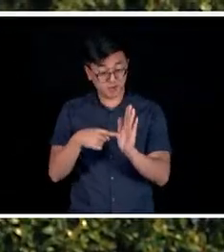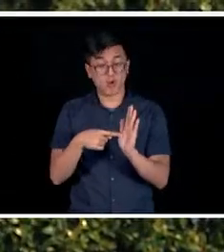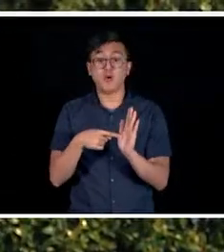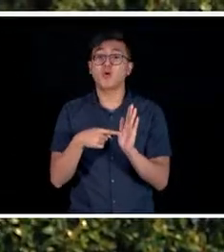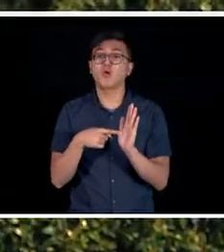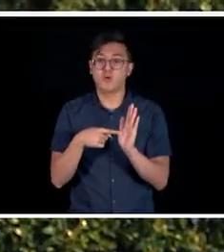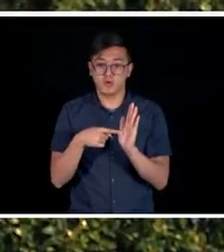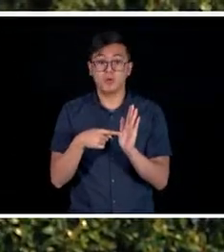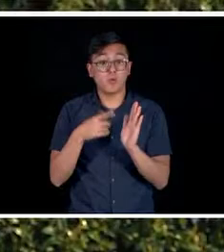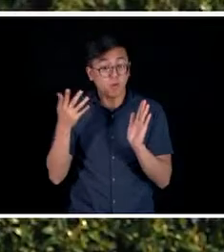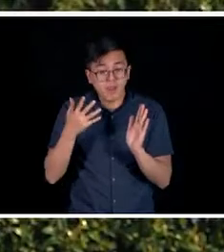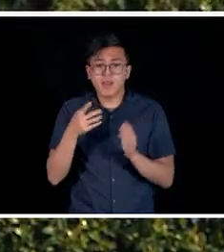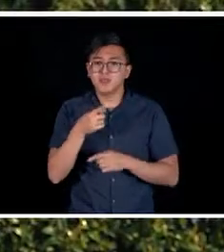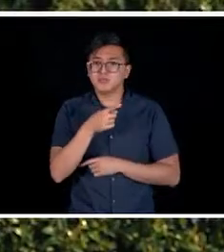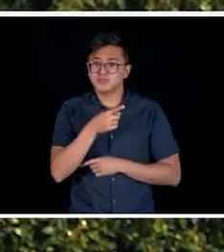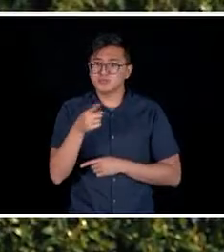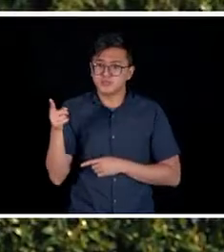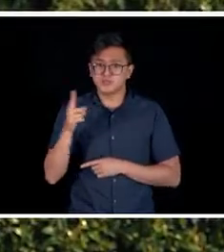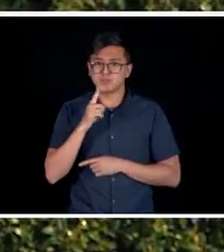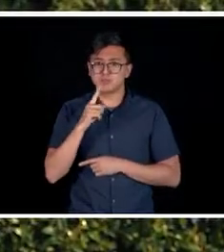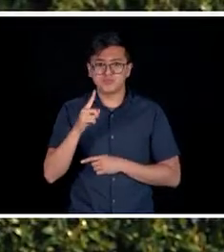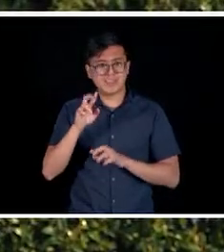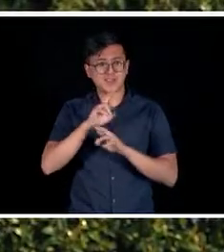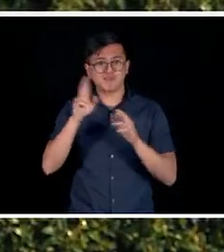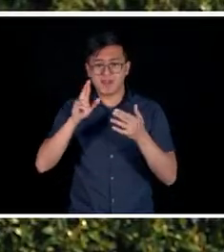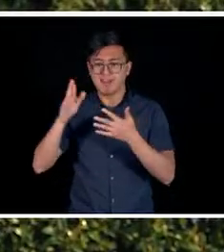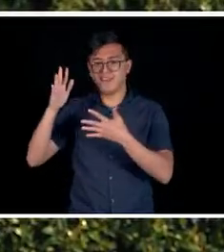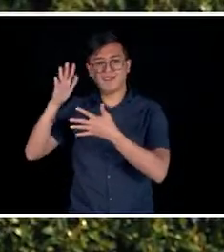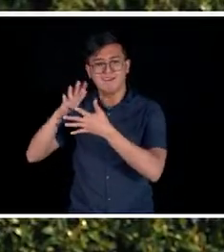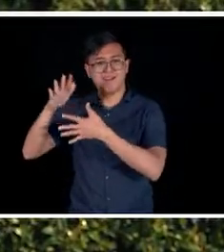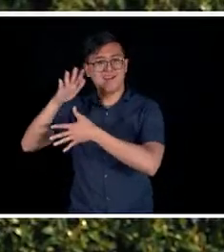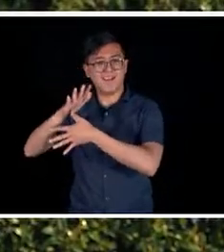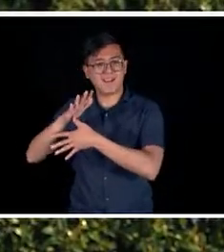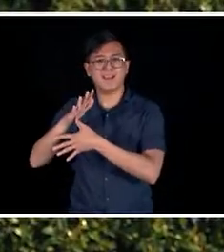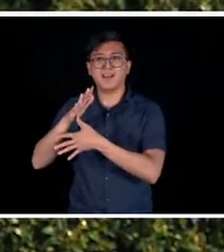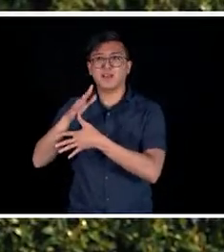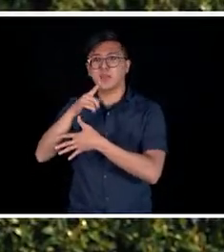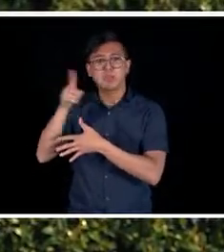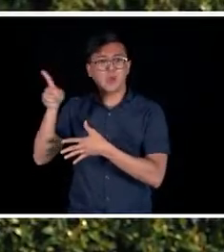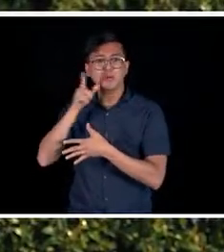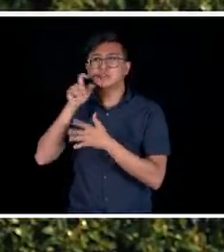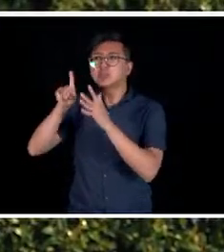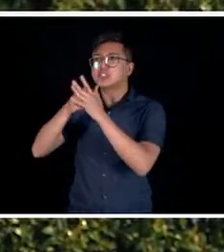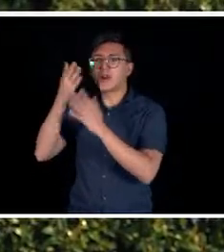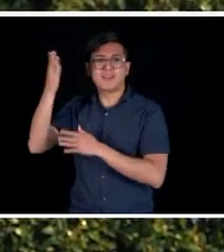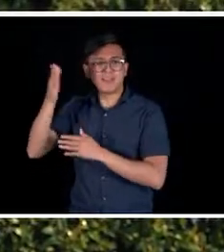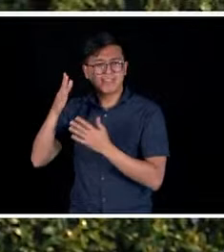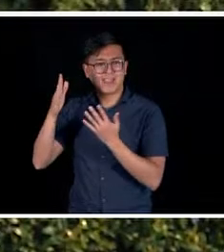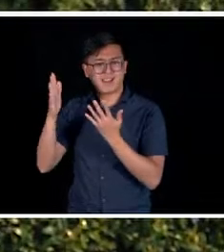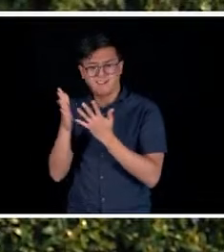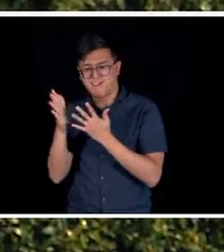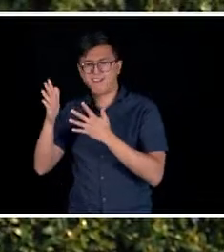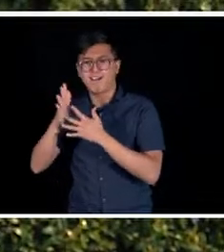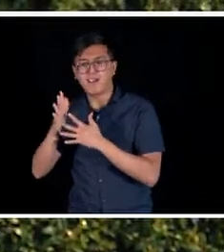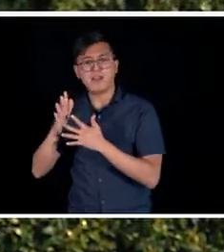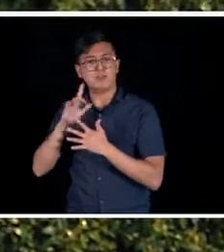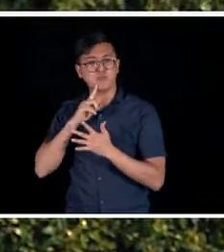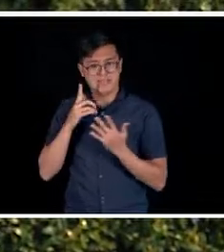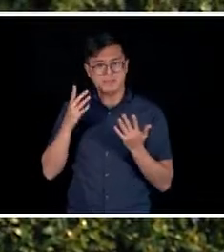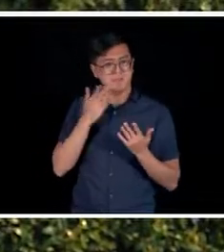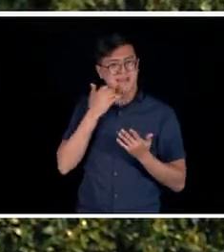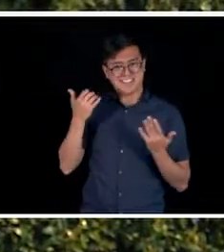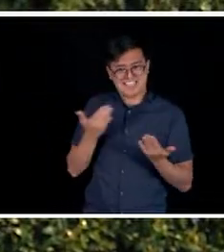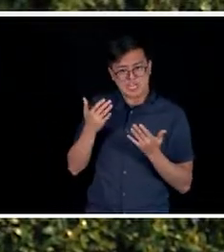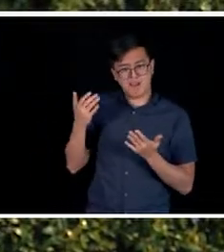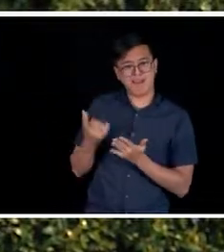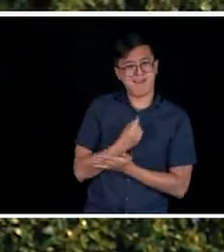better prepared for your junior and senior year than those who started as freshmen. They missed out on the wonderful first 2 years of education that you've